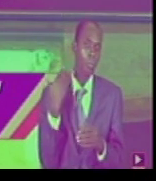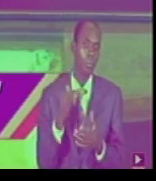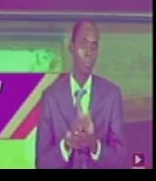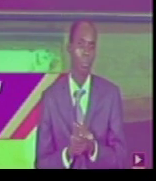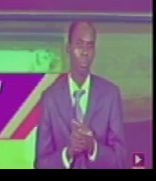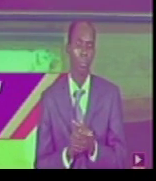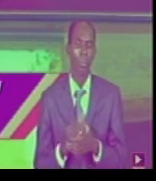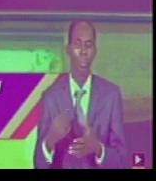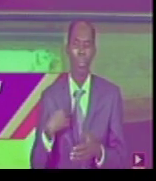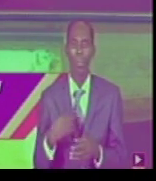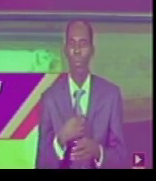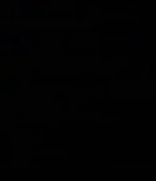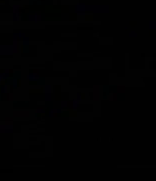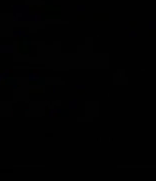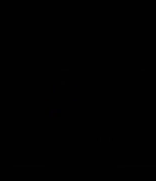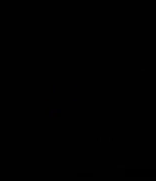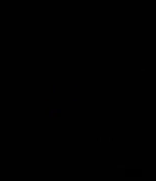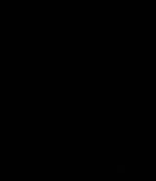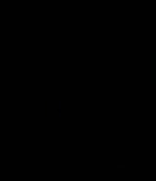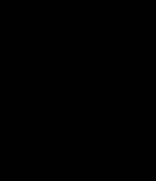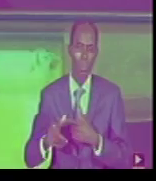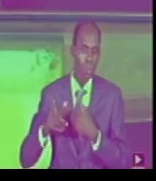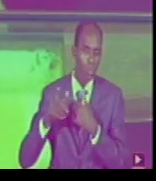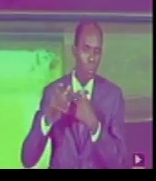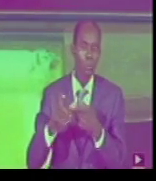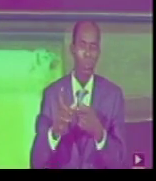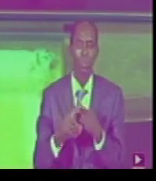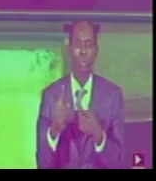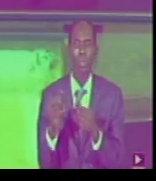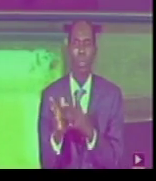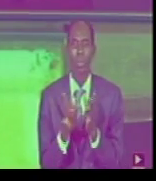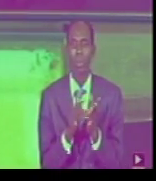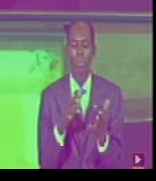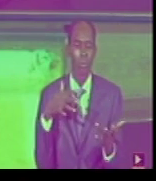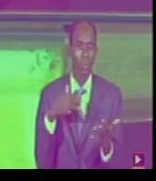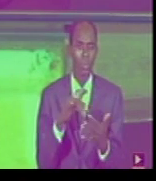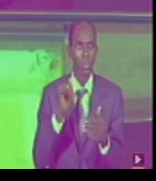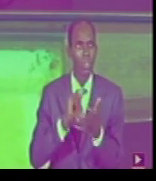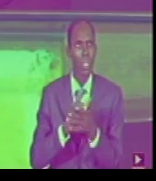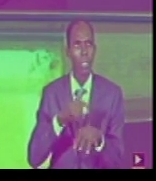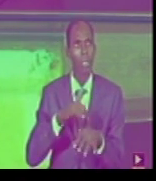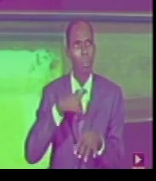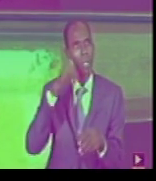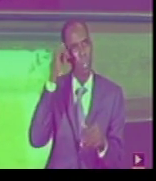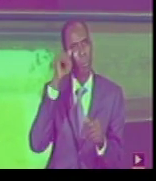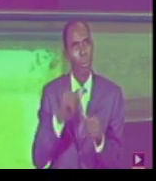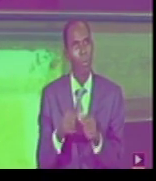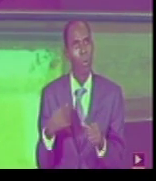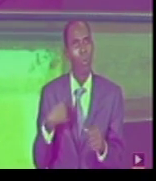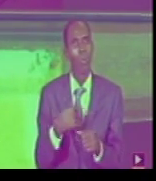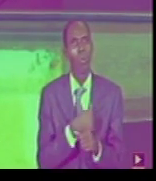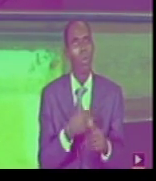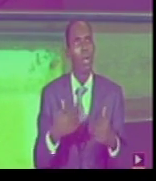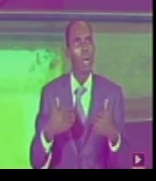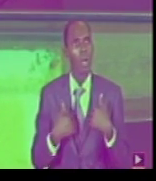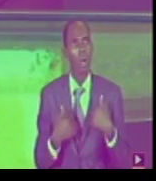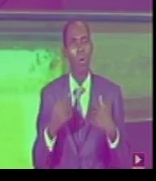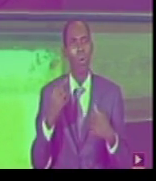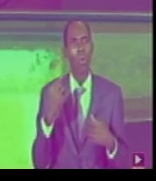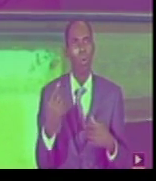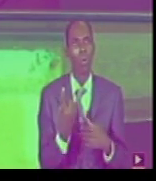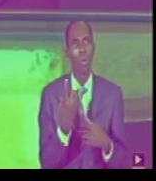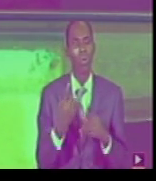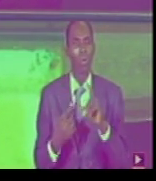used to run to the Bible study. That time, I remember, we had only one Bible